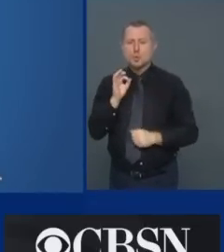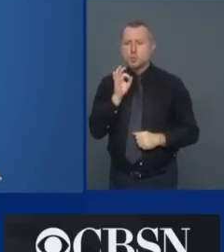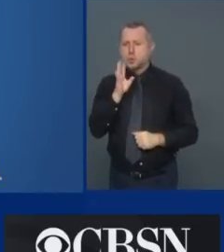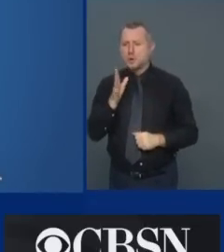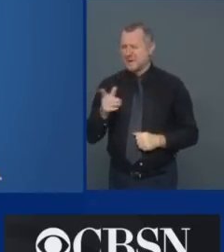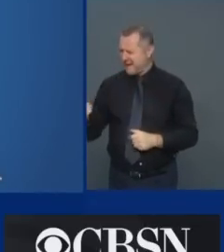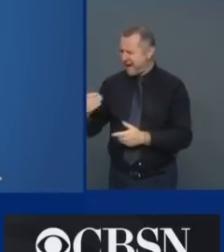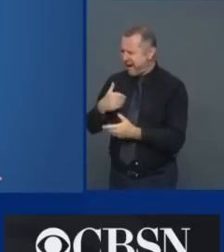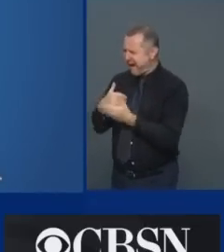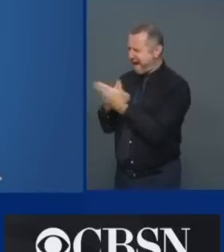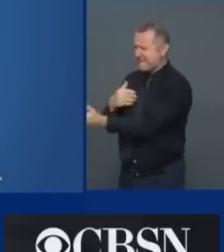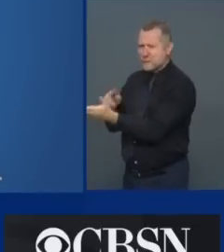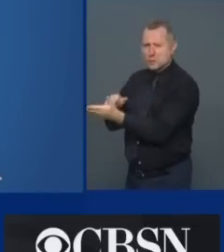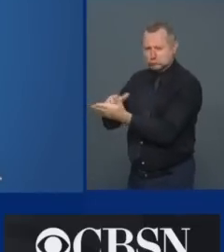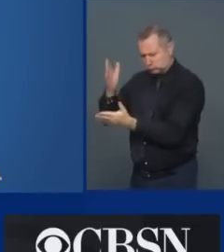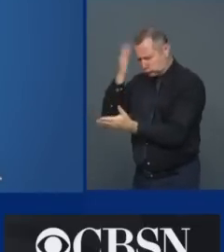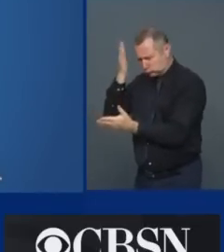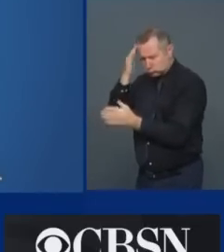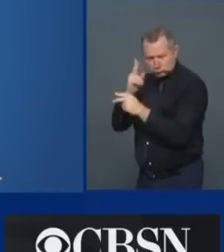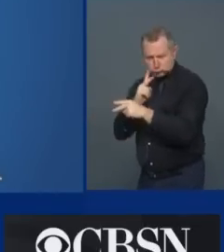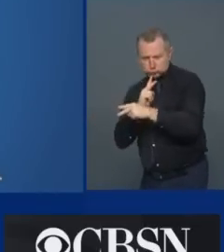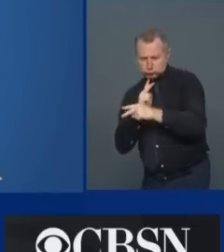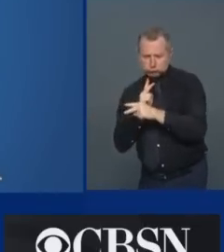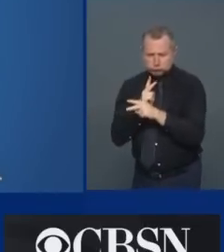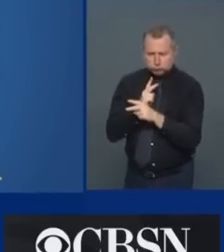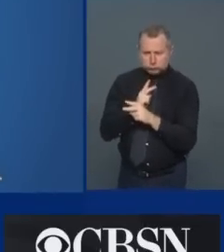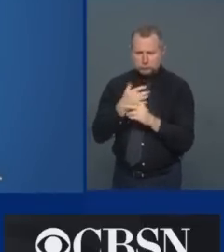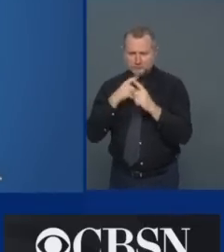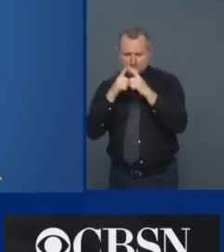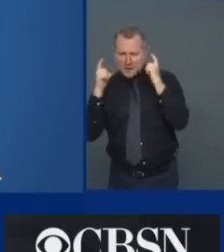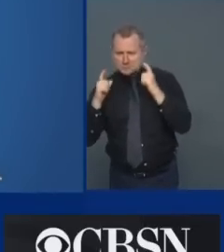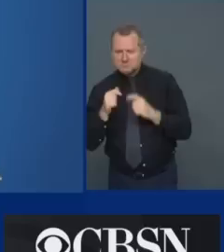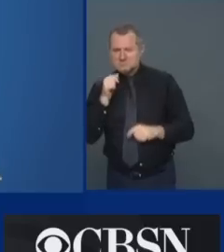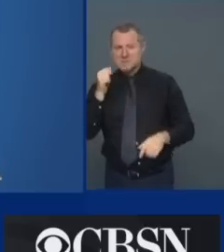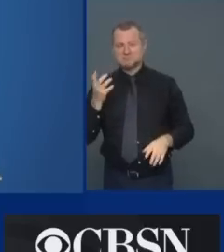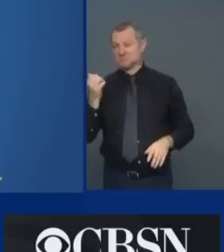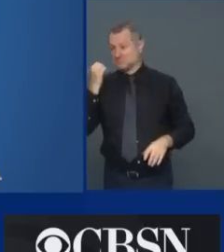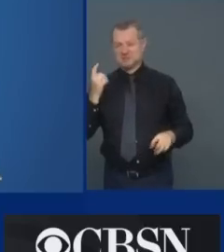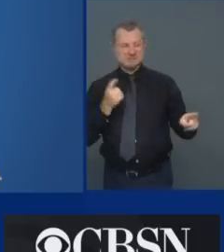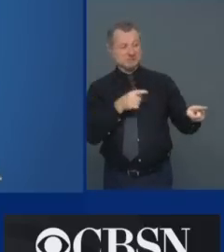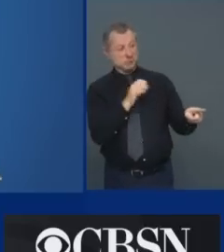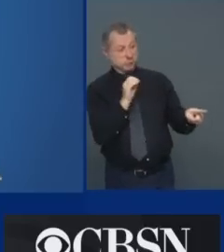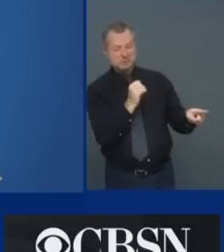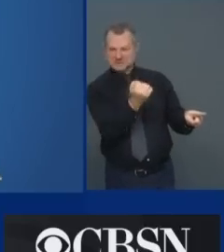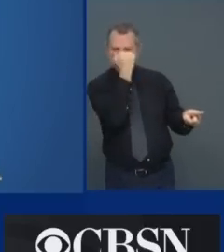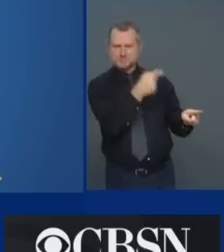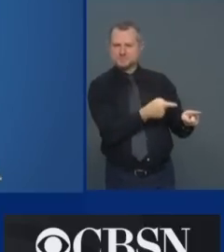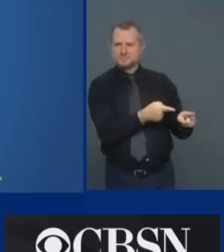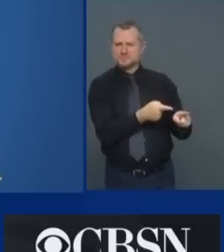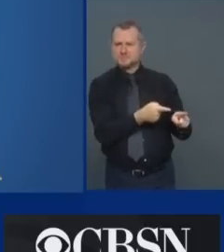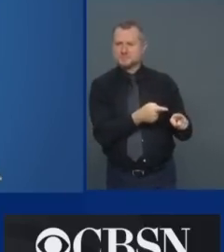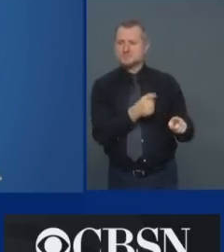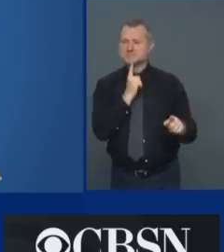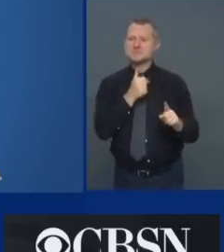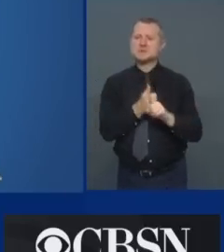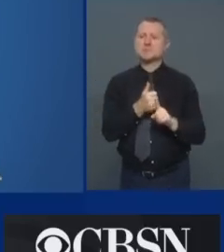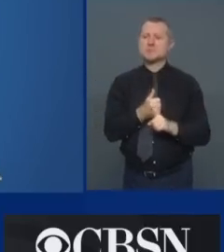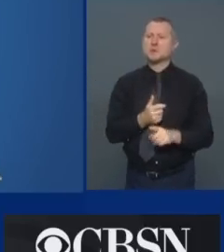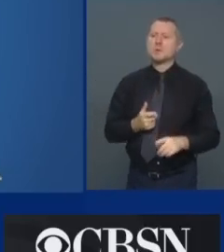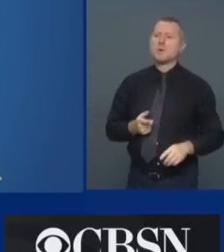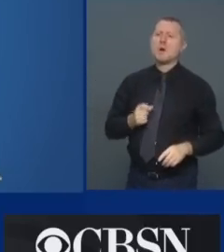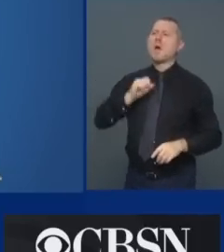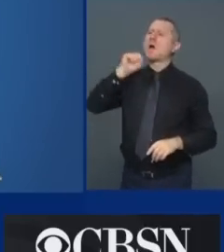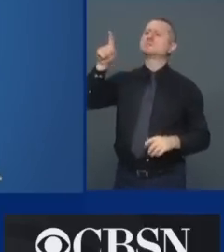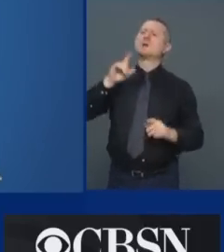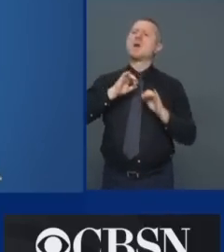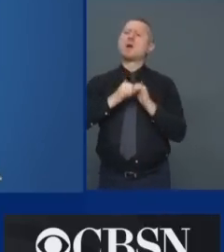Not to wear a mask is dumb. It's dumb for yourself, and it's dumb for everyone else. How can you say that? That's such a